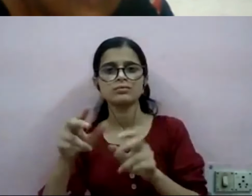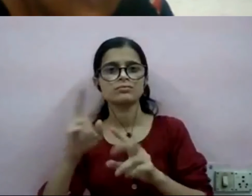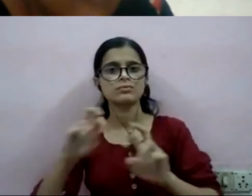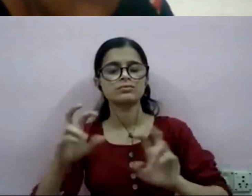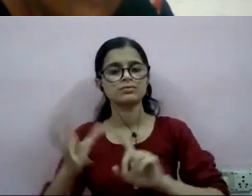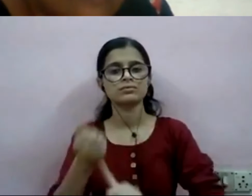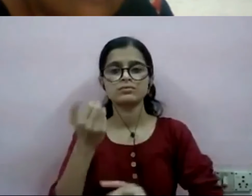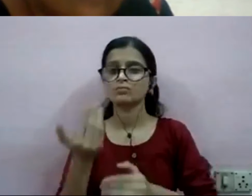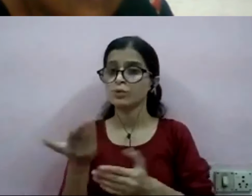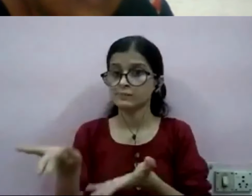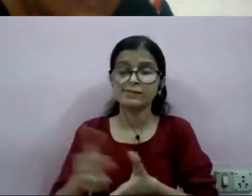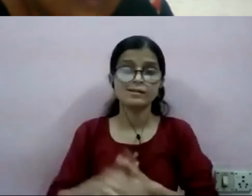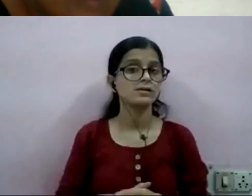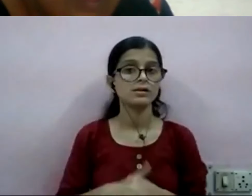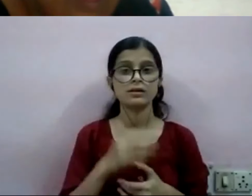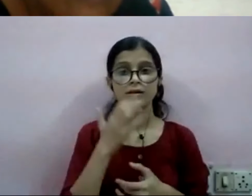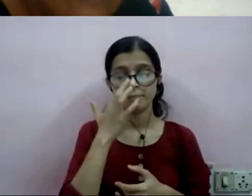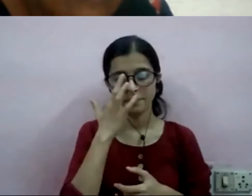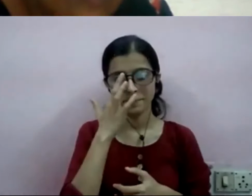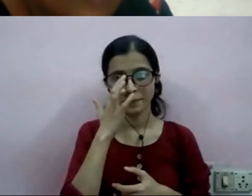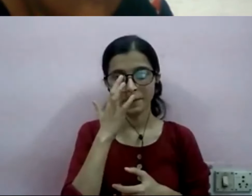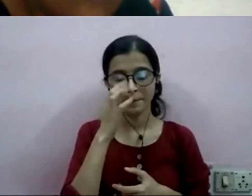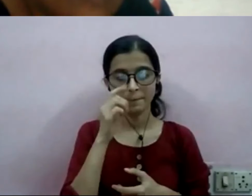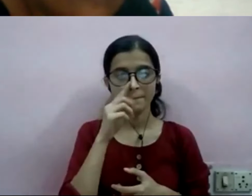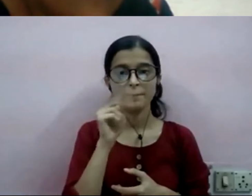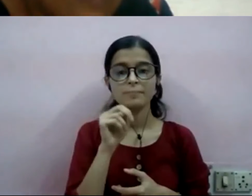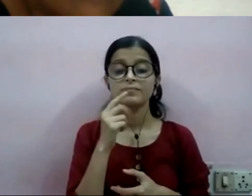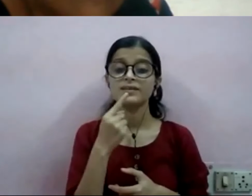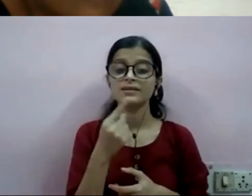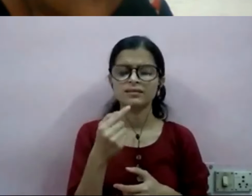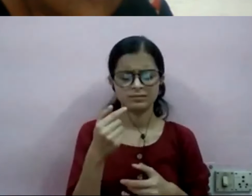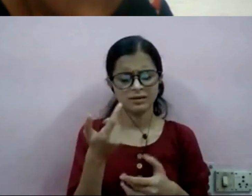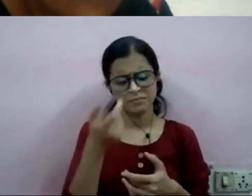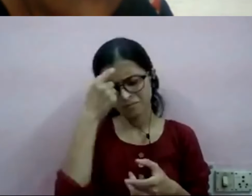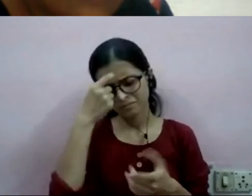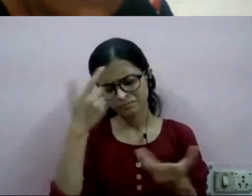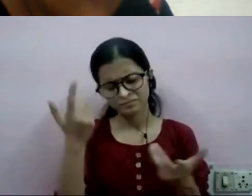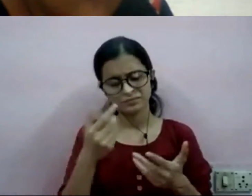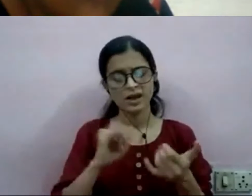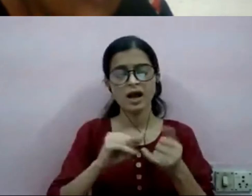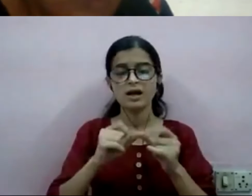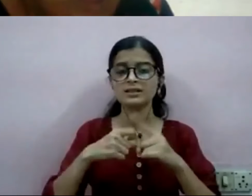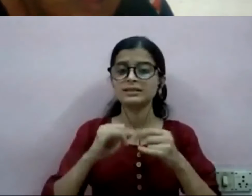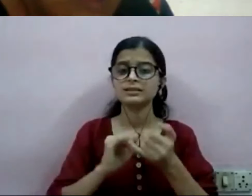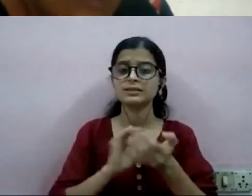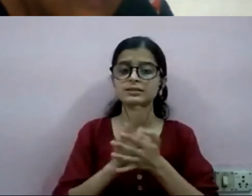the interesting to issue see what is, comes out of it. I think Yeah. the issue is rather, Saksham, that